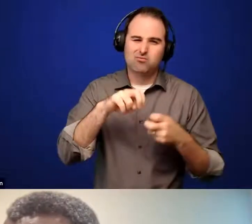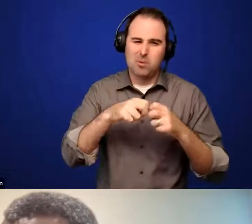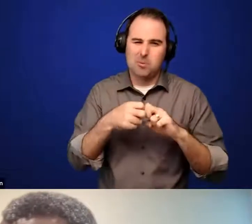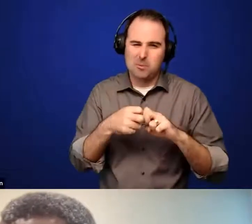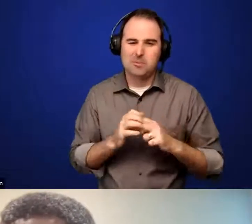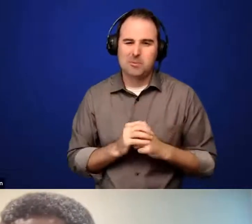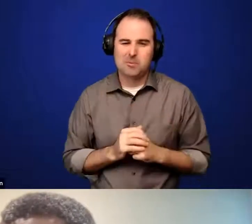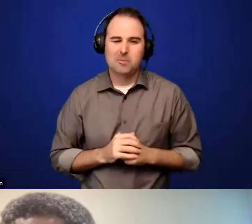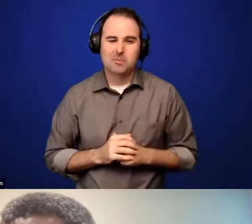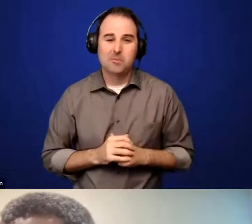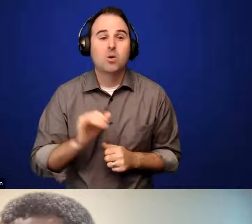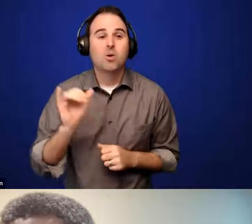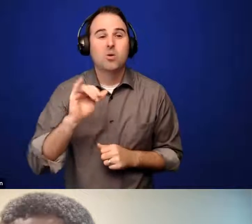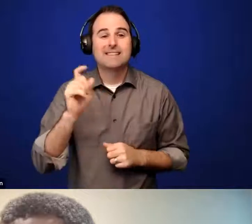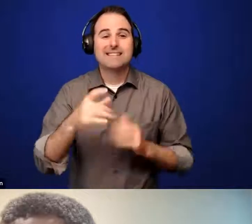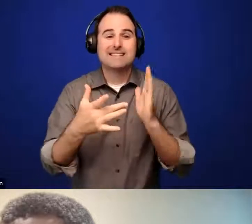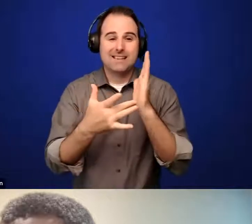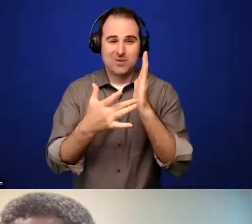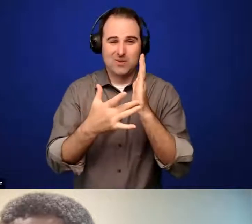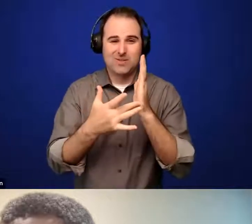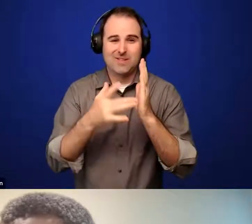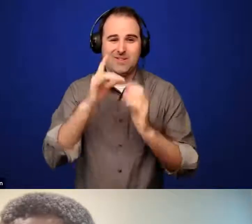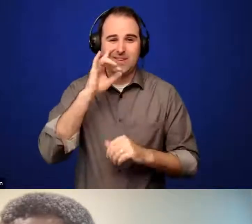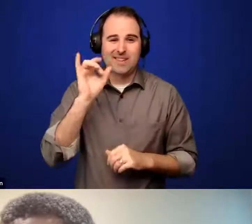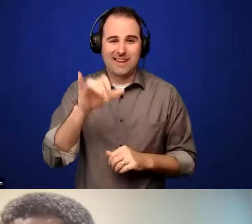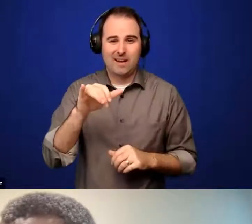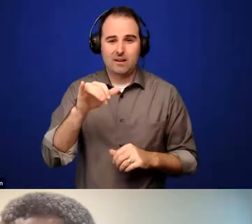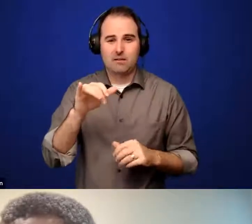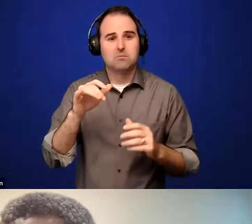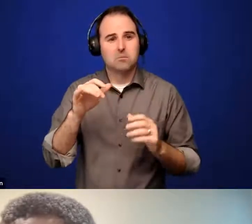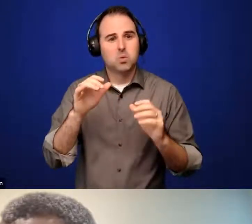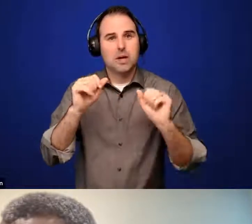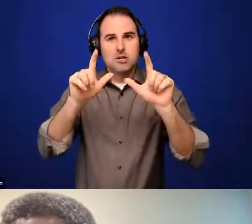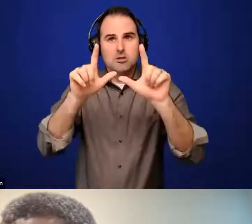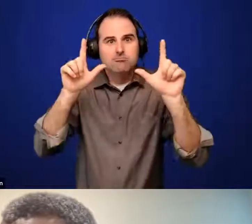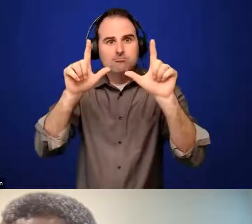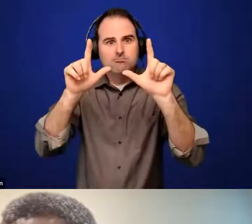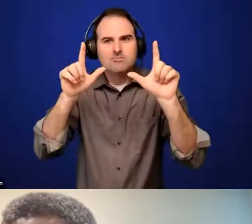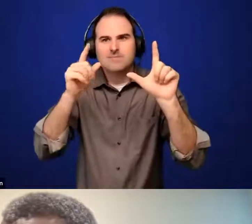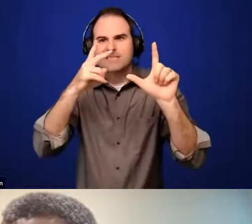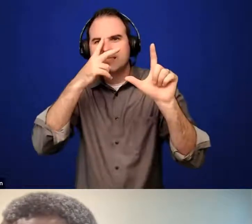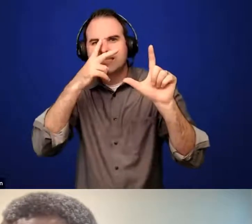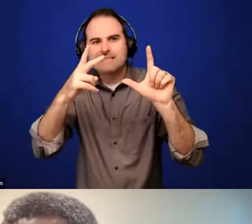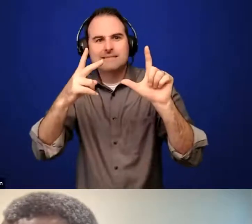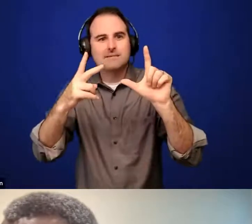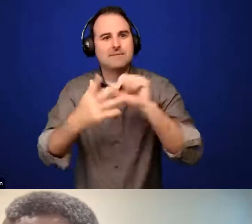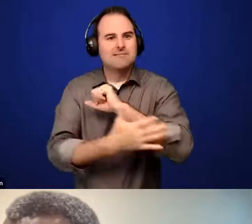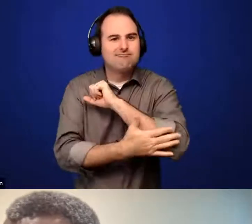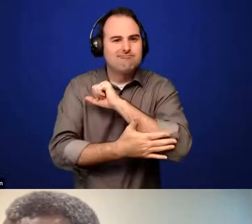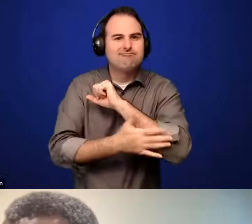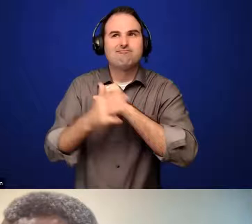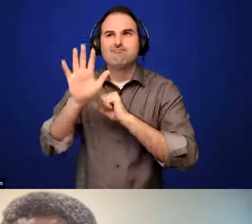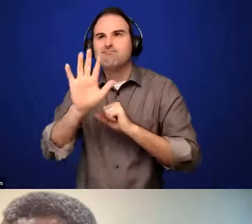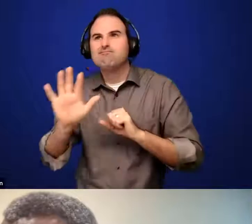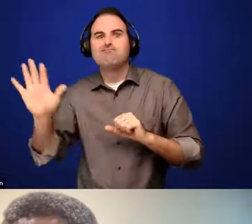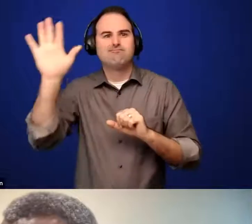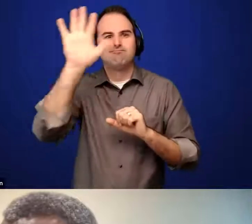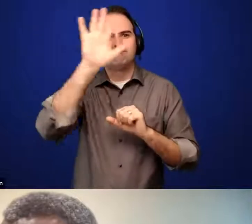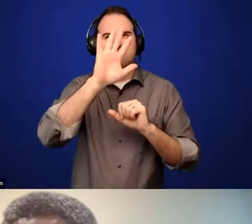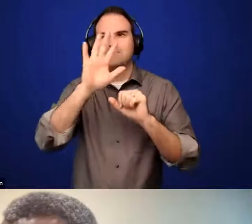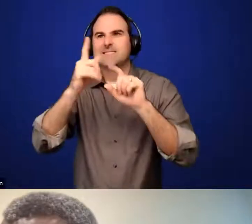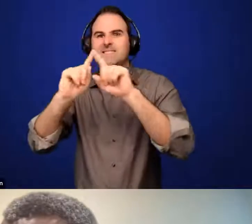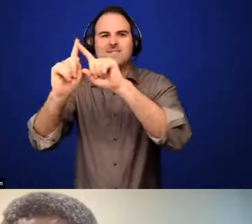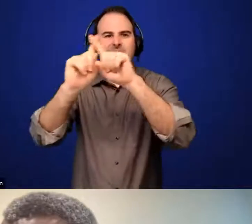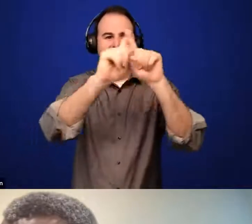the technology to the poor households in rural areas. And that means that we need to